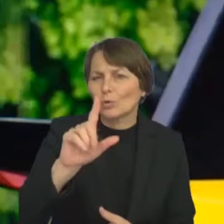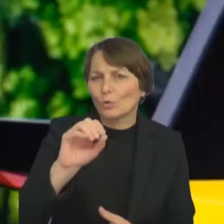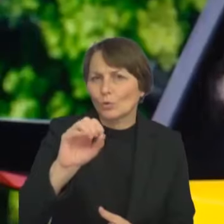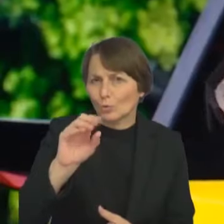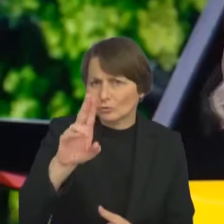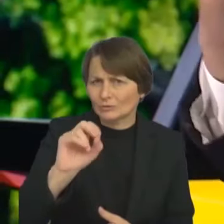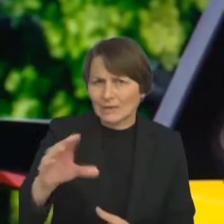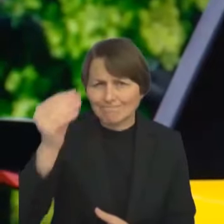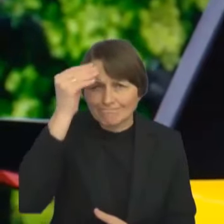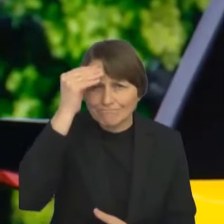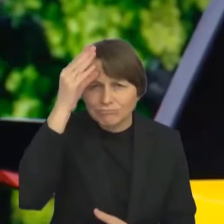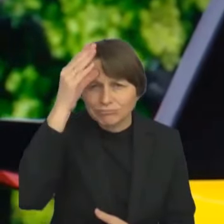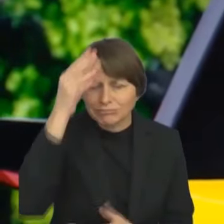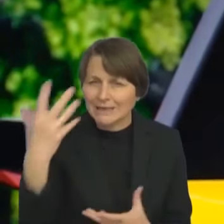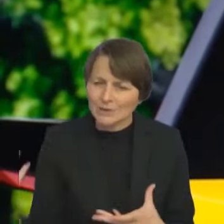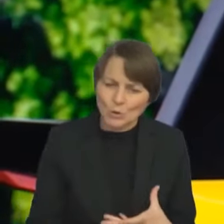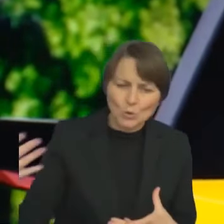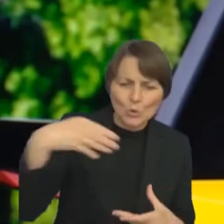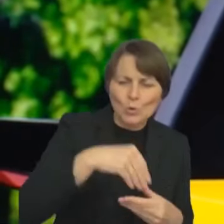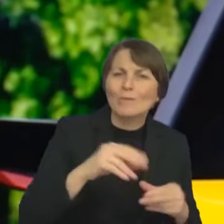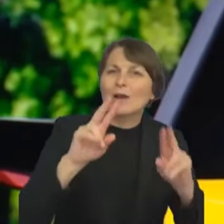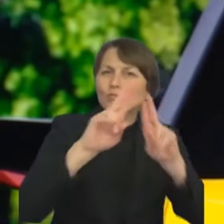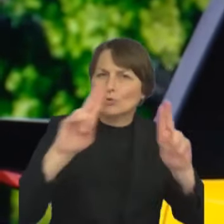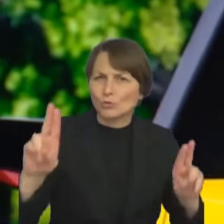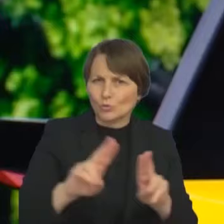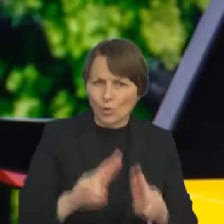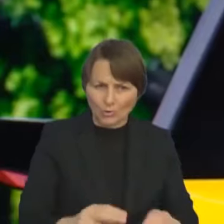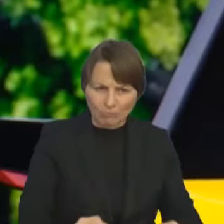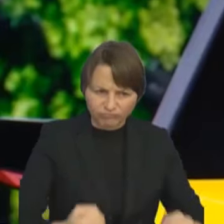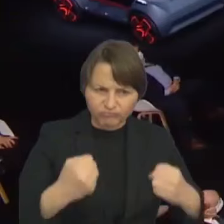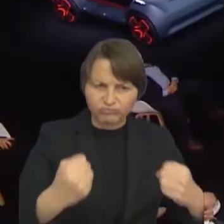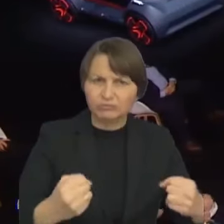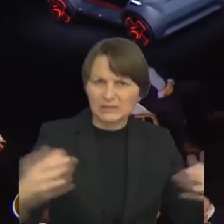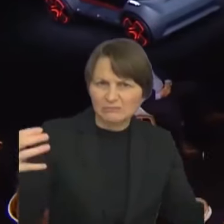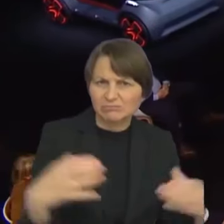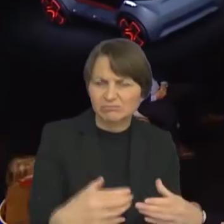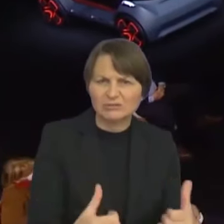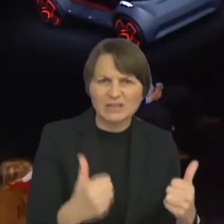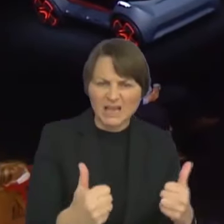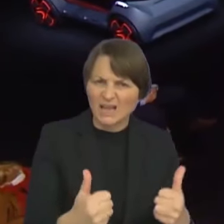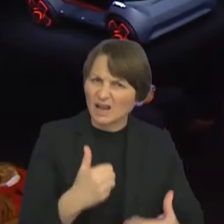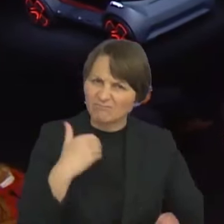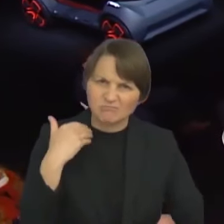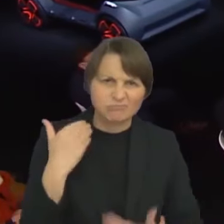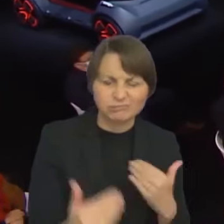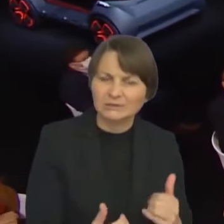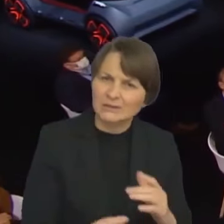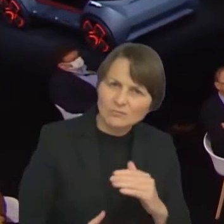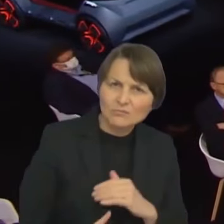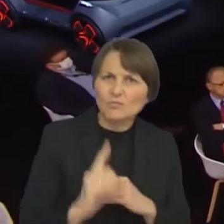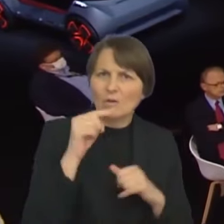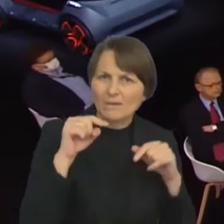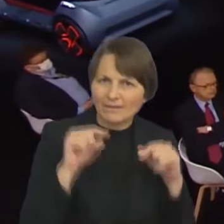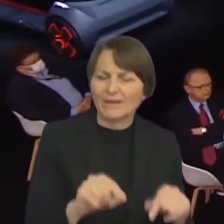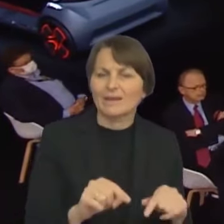been integrated into Renault's organization. So we've got people who are really up there with the best in these fields. And